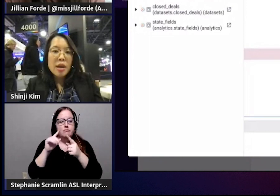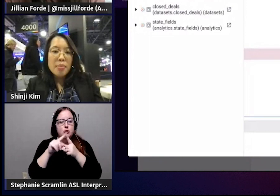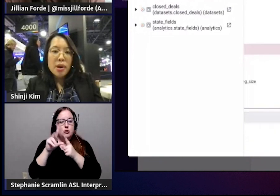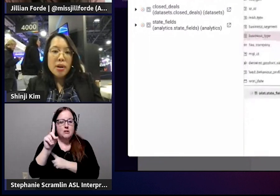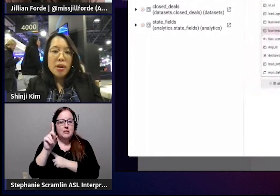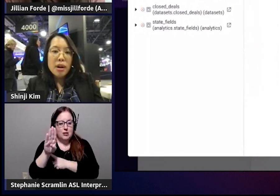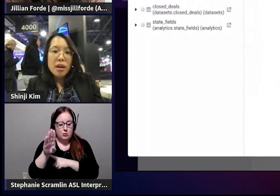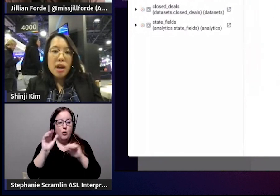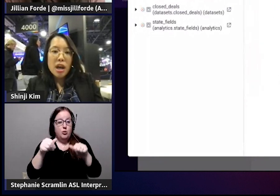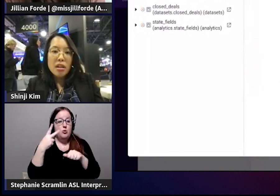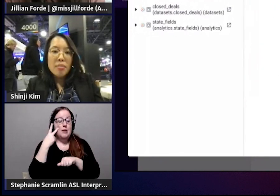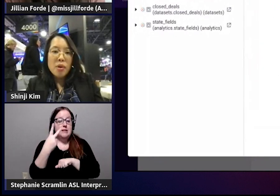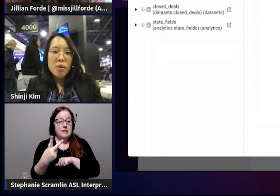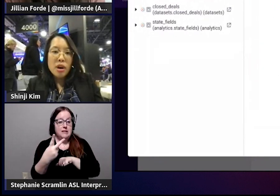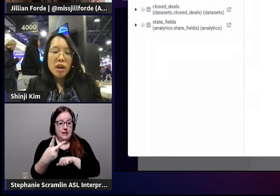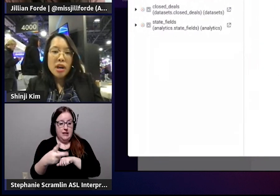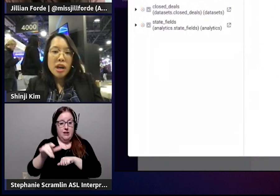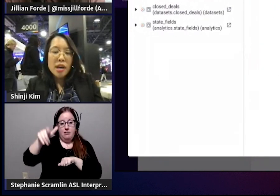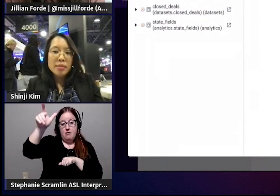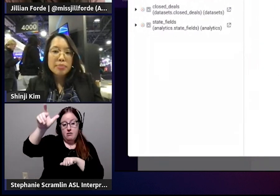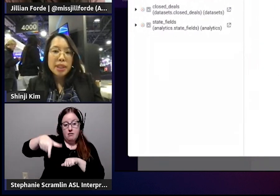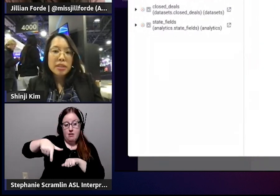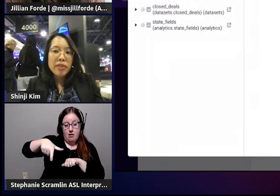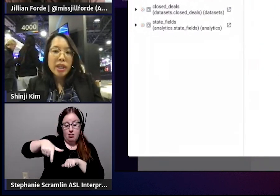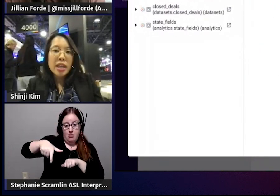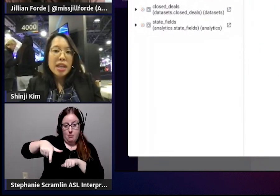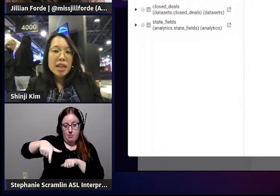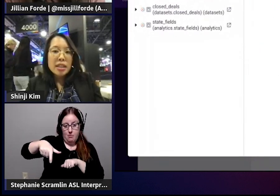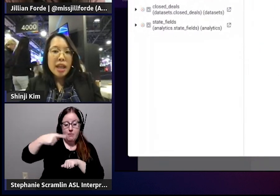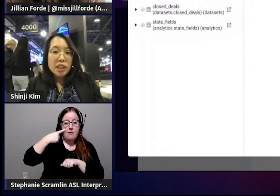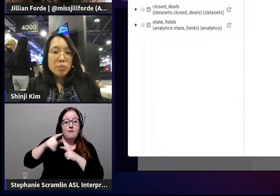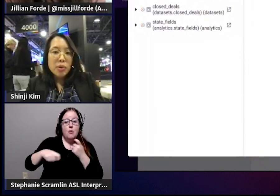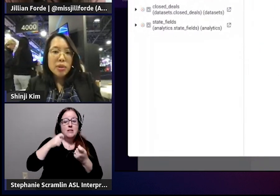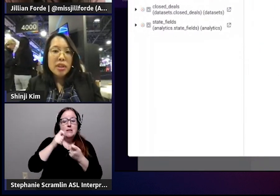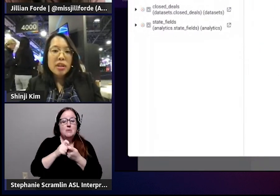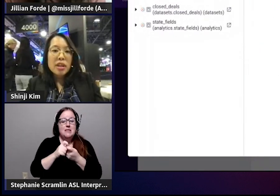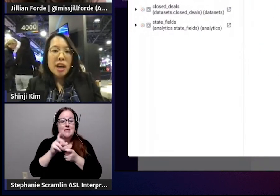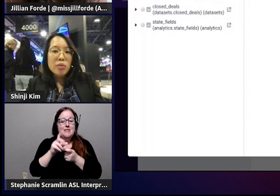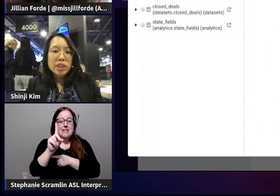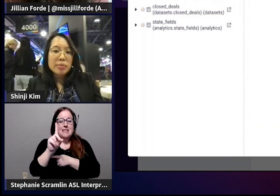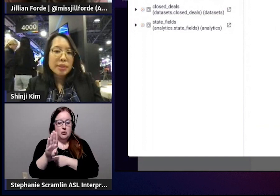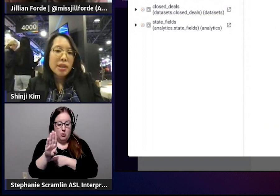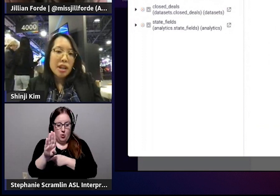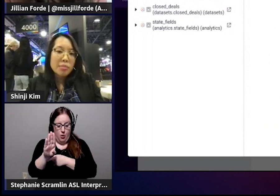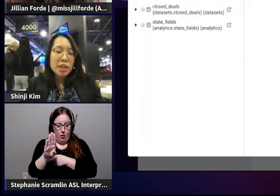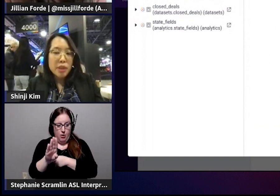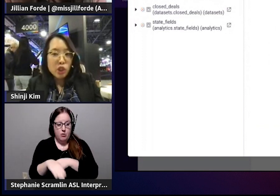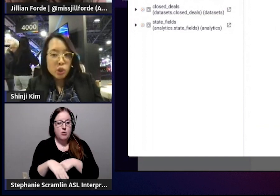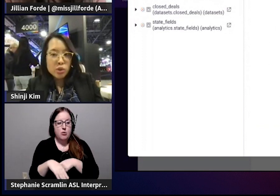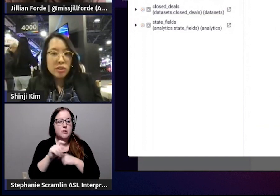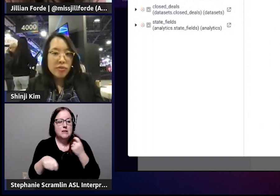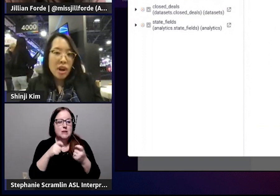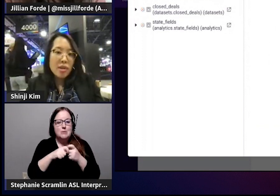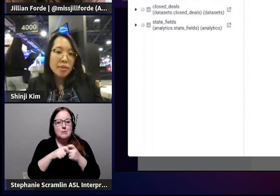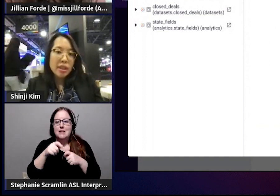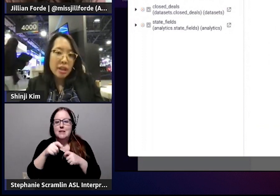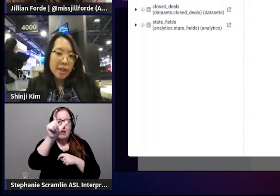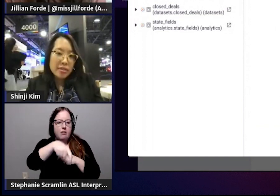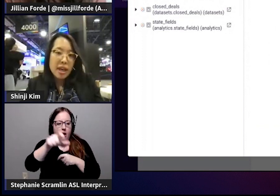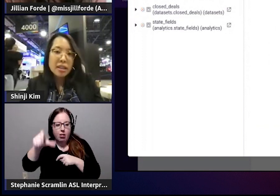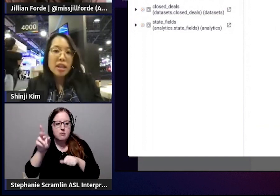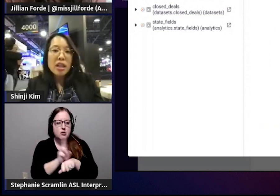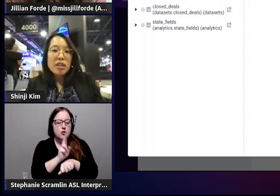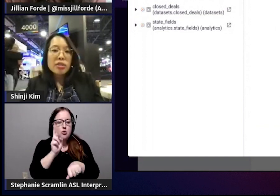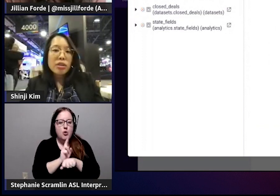see it per column or specific dashboard which specific columns are being used from the